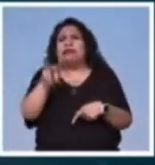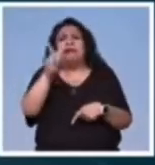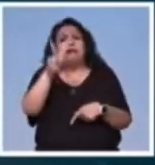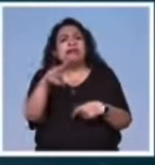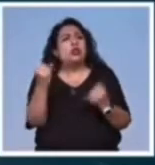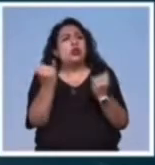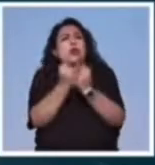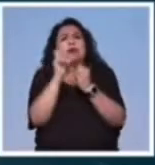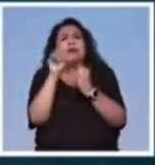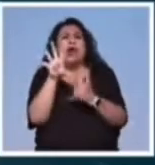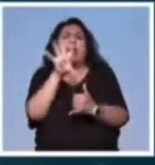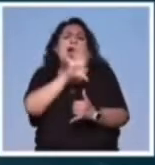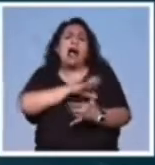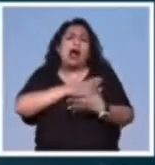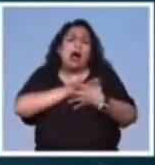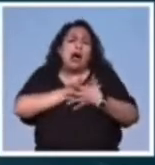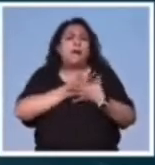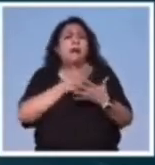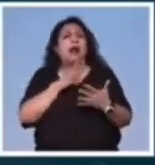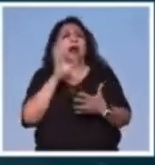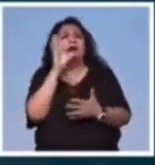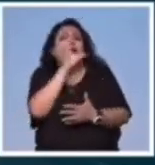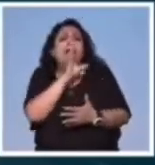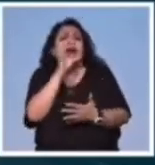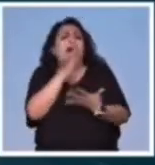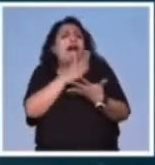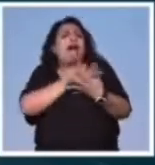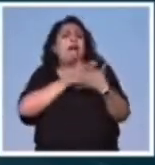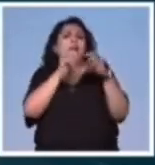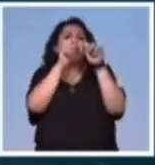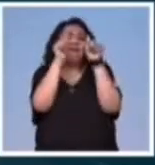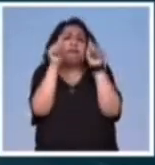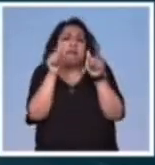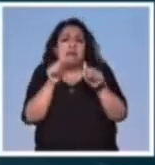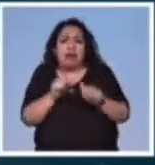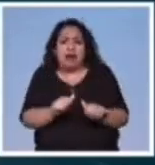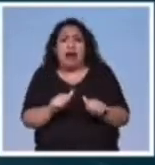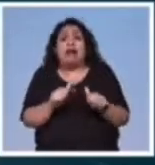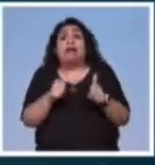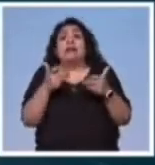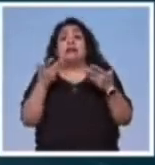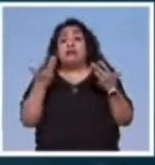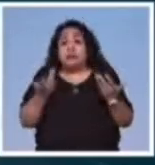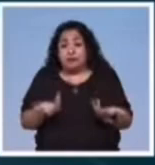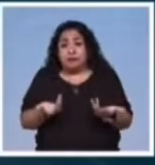as passionate and just as warm and just as